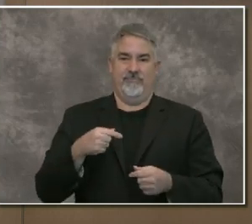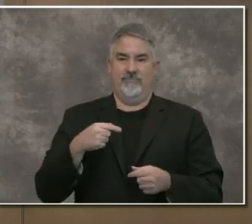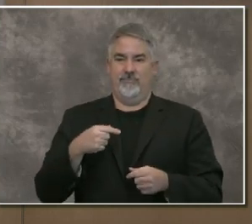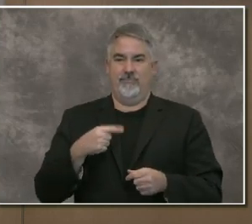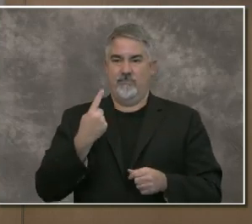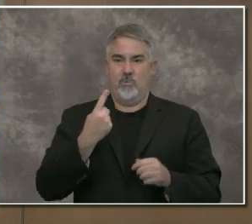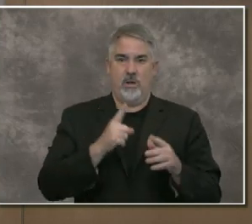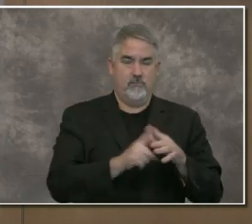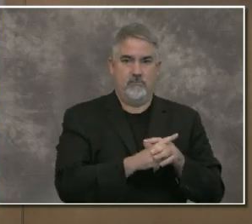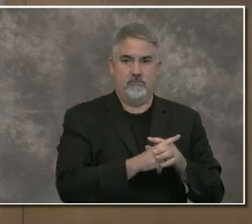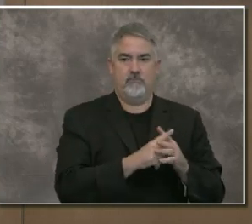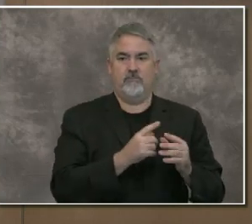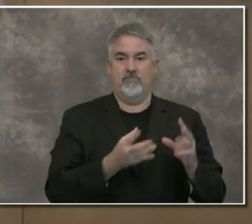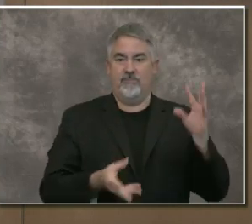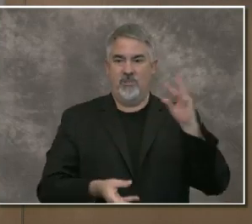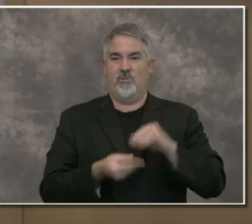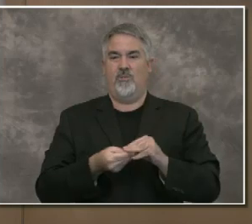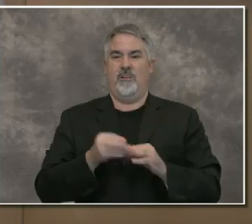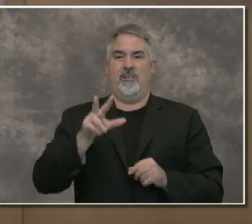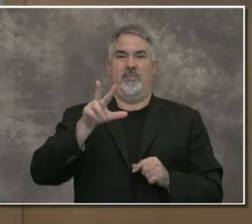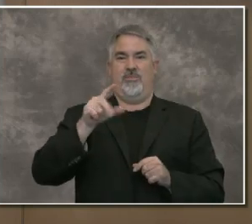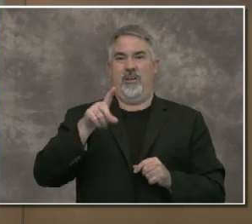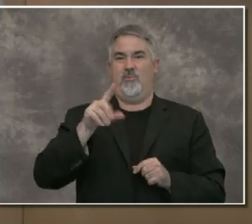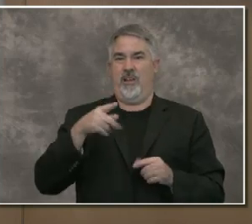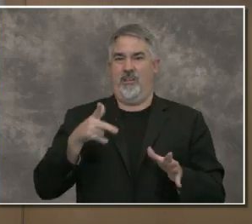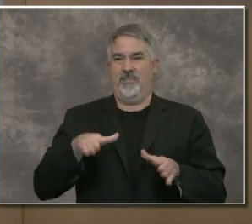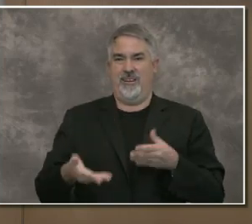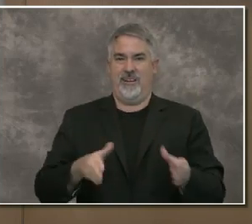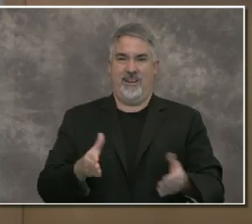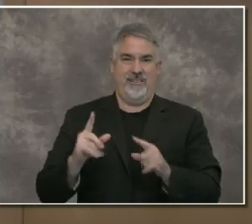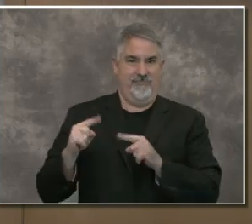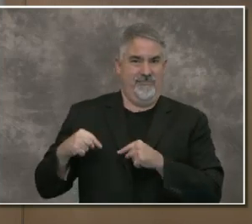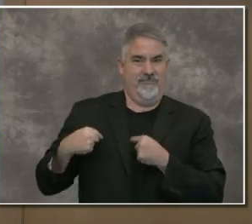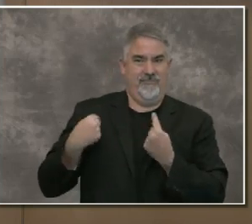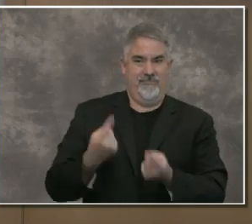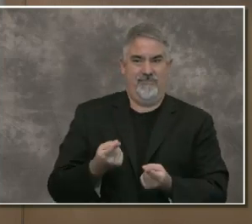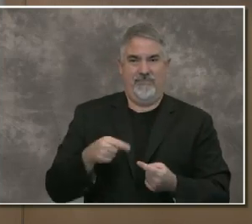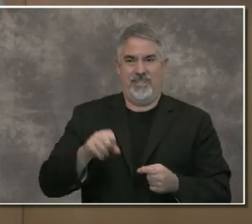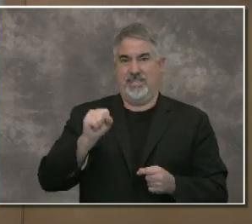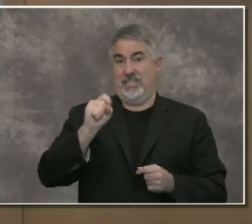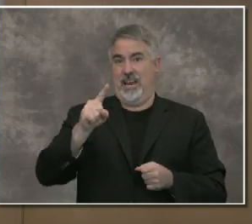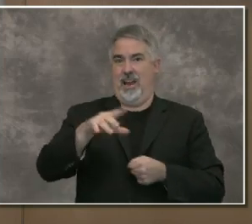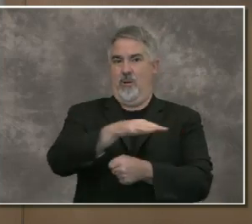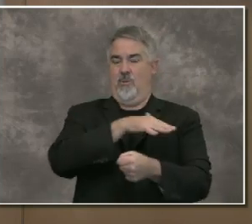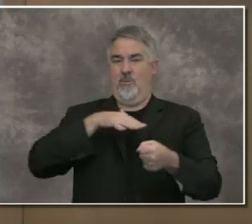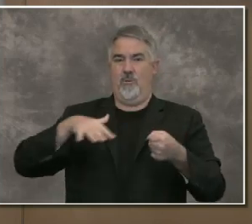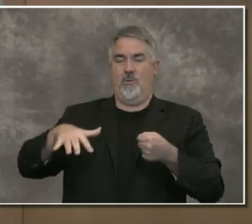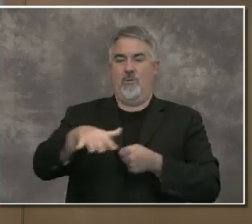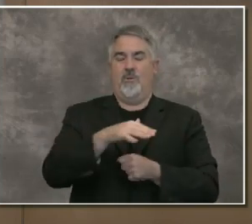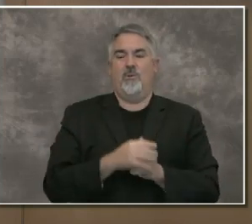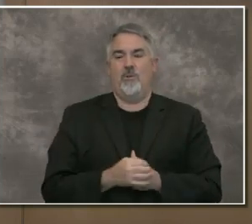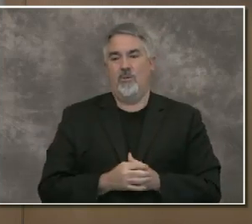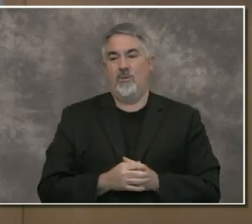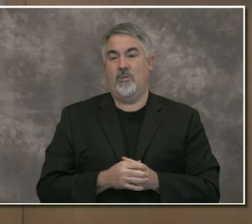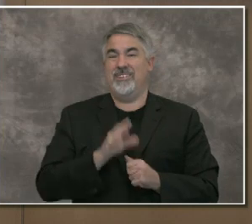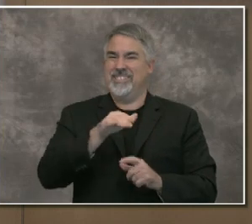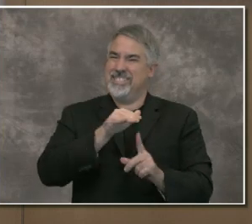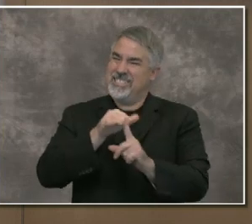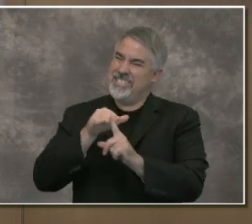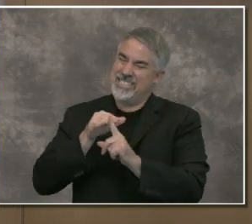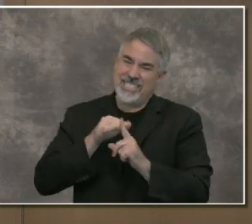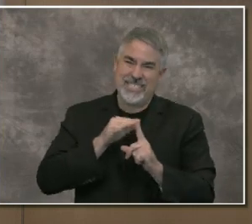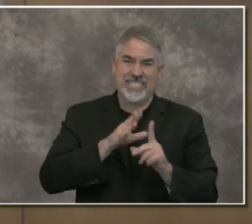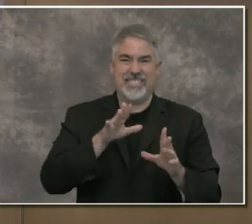total to 31 deaths from the coronavirus outbreak. This really is a stark reminder of the challenges we face, the